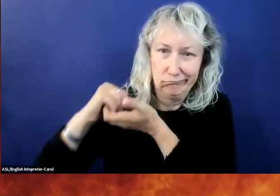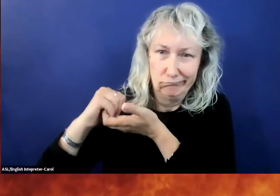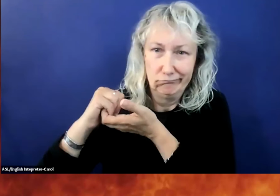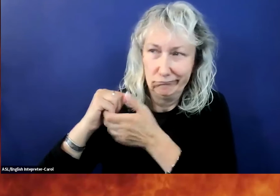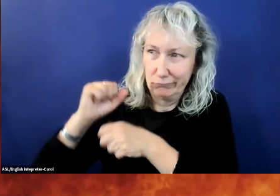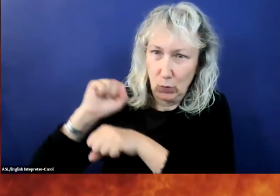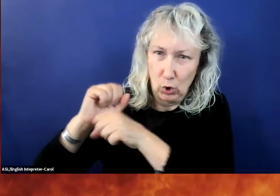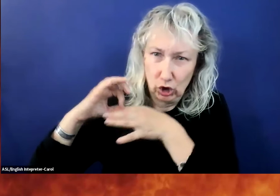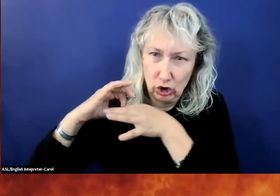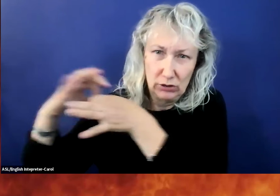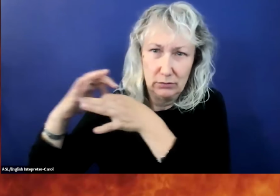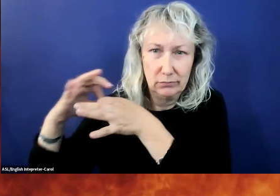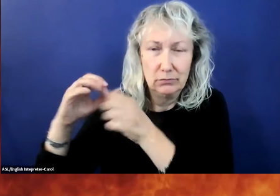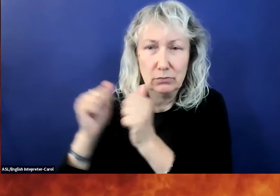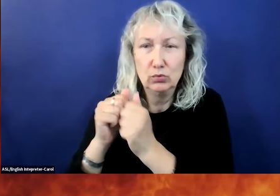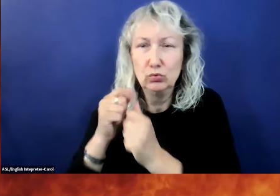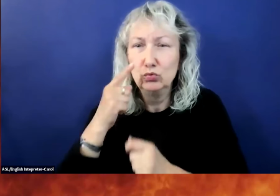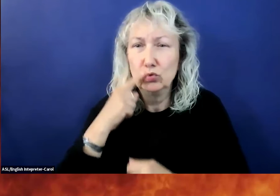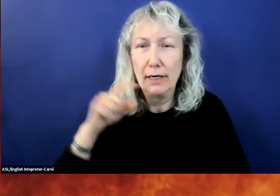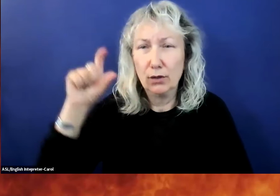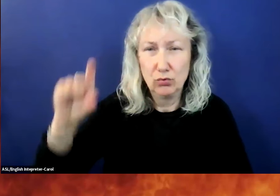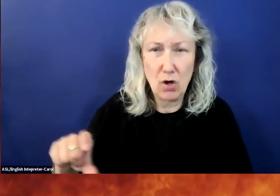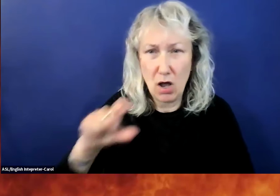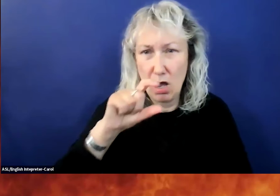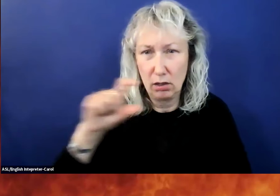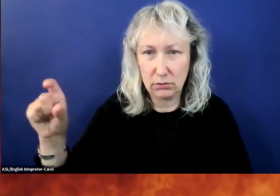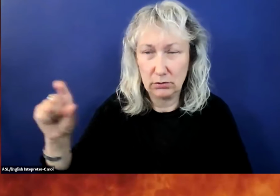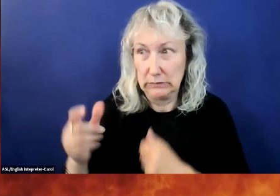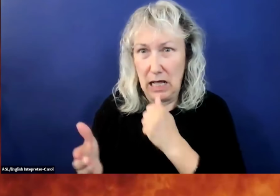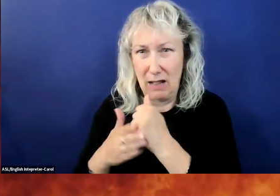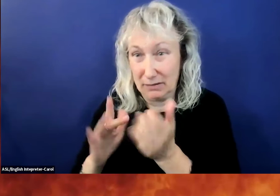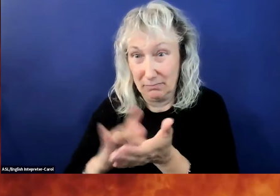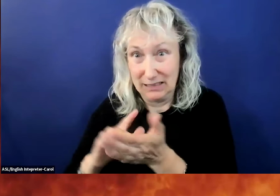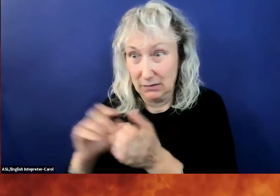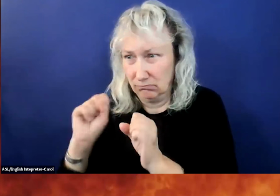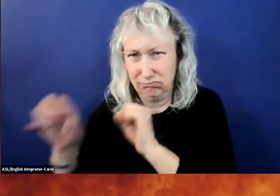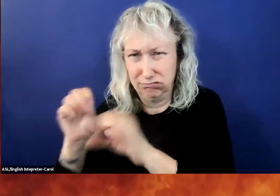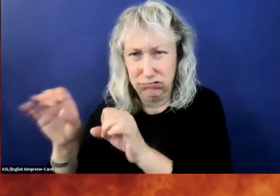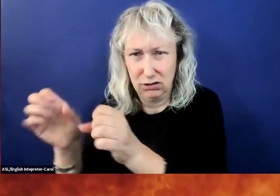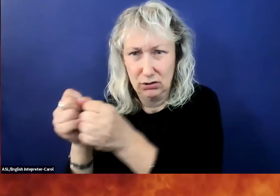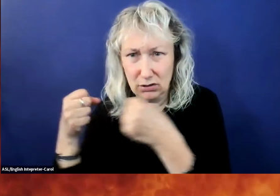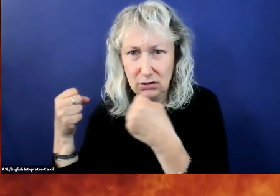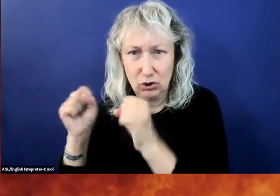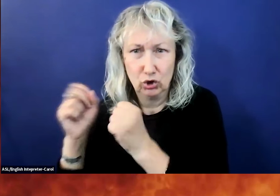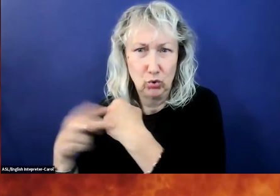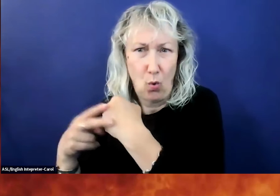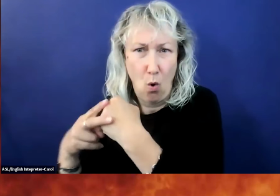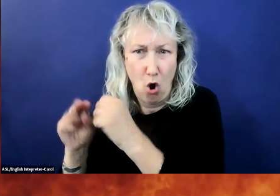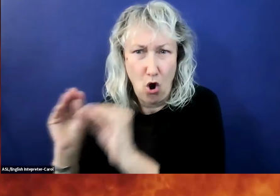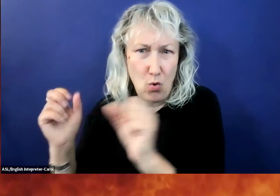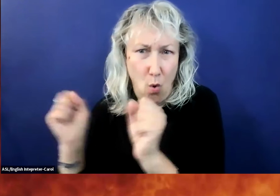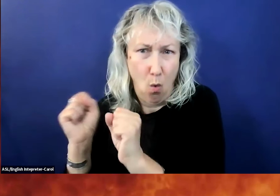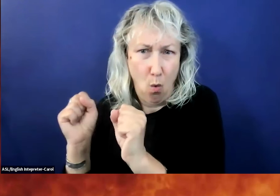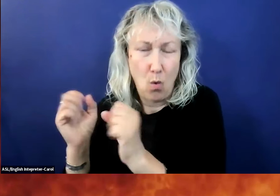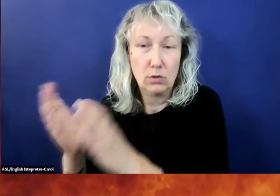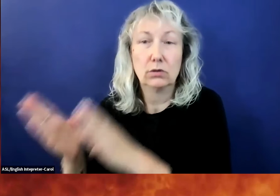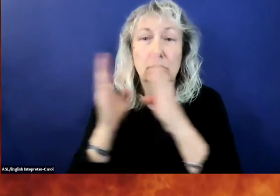some of the storage. And then the other really big thing was durable medical equipment